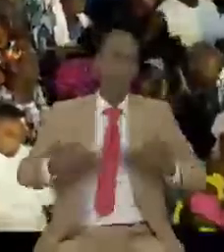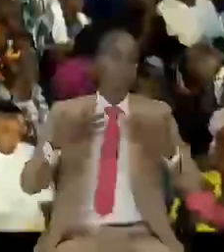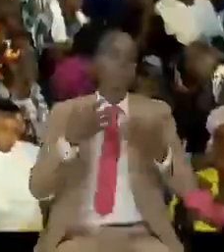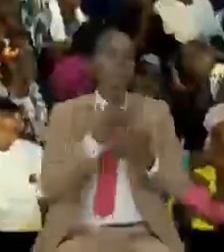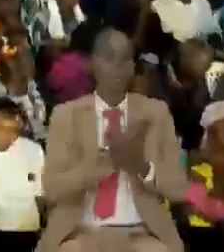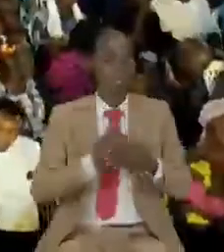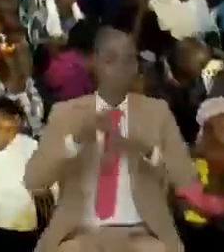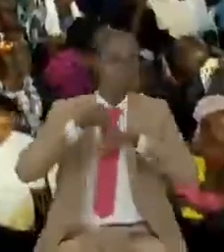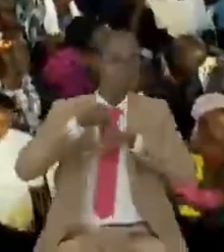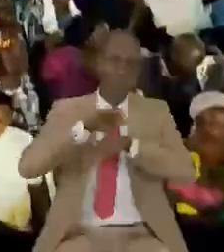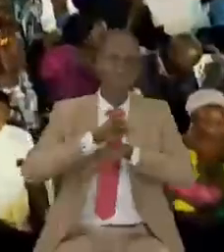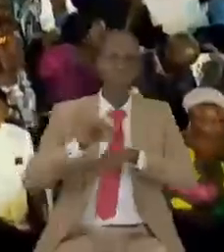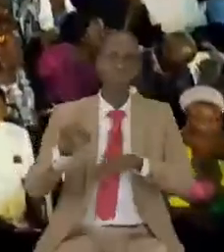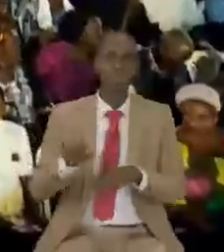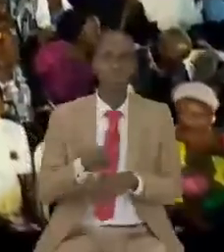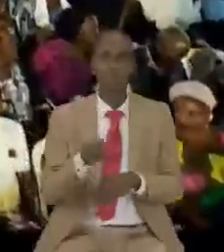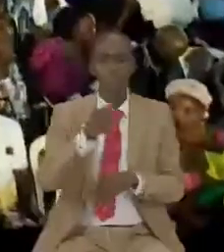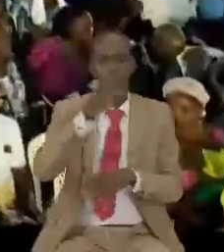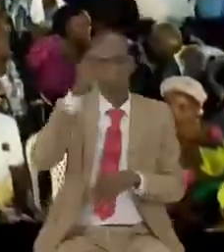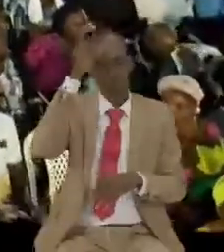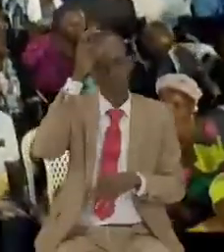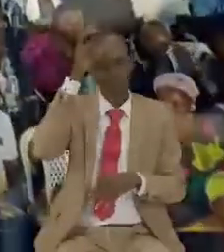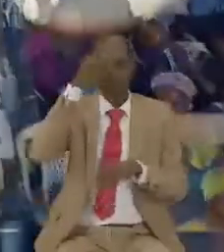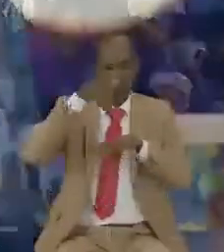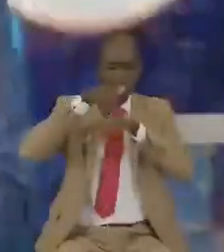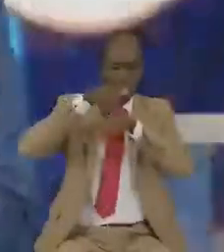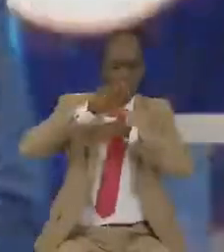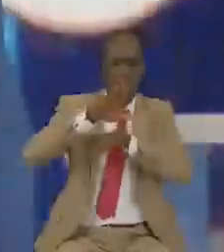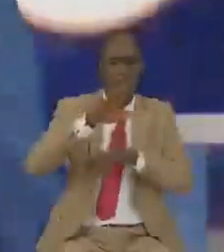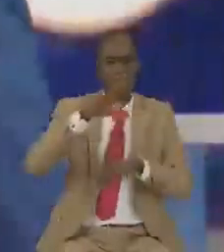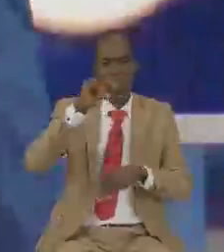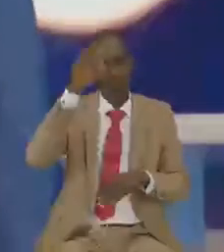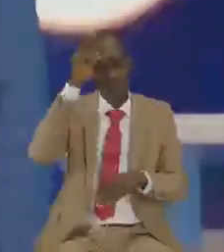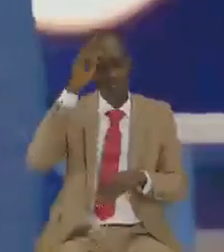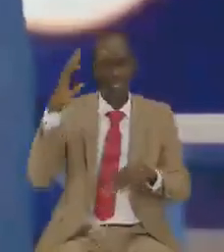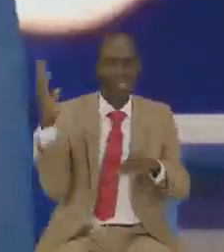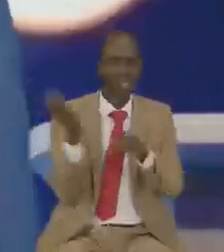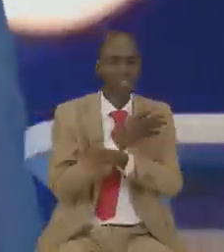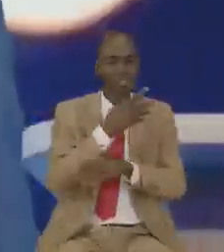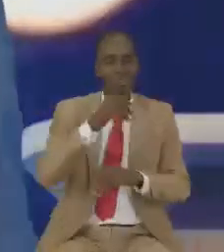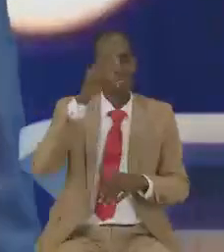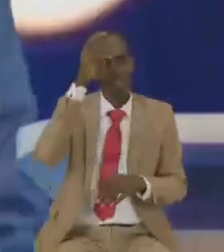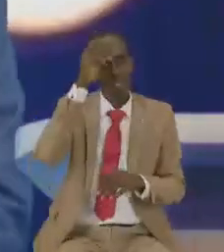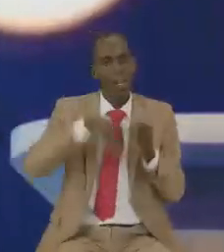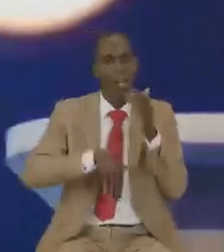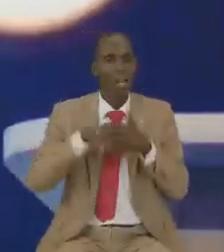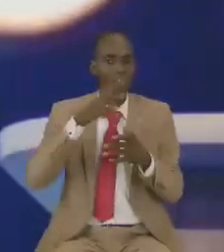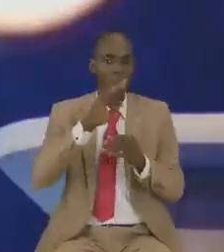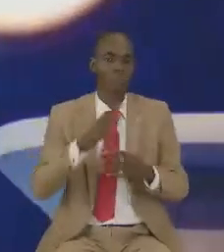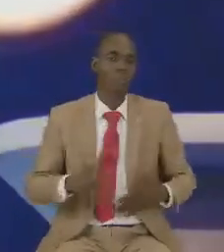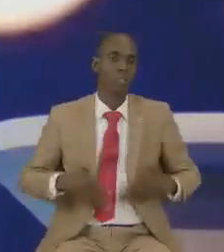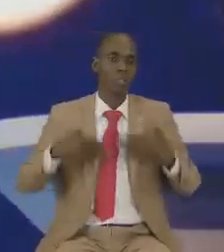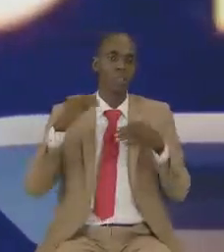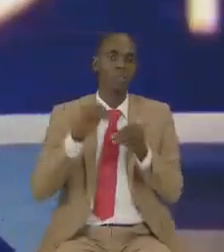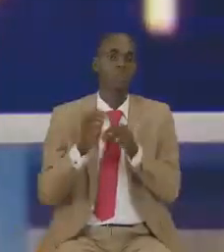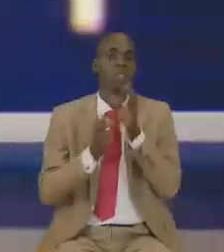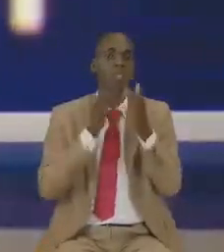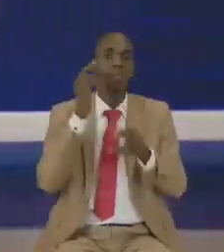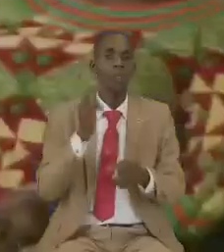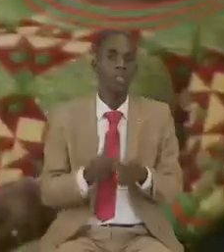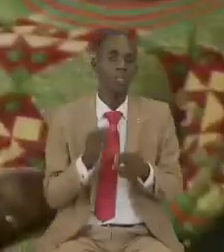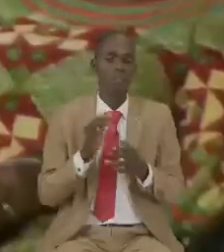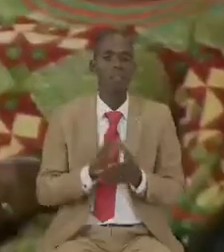sending those demons, sending them packing out of your life in Jesus'